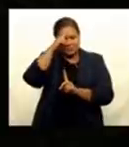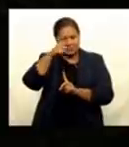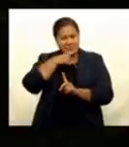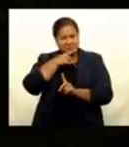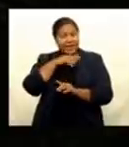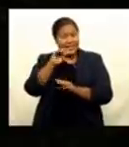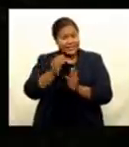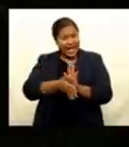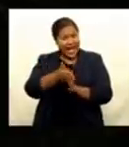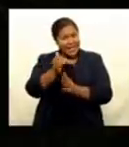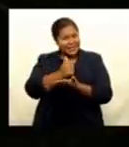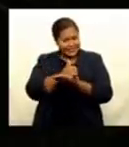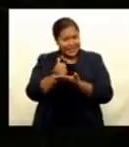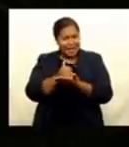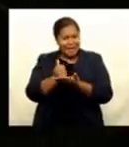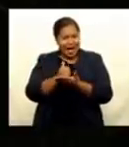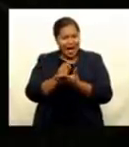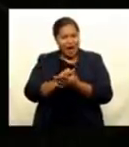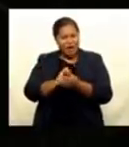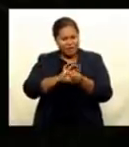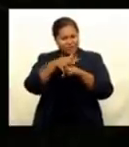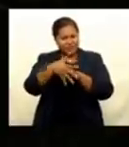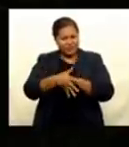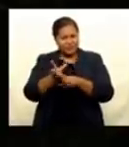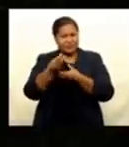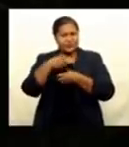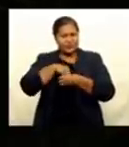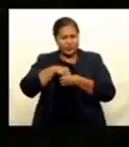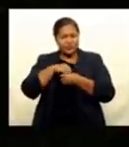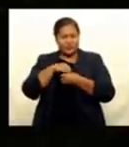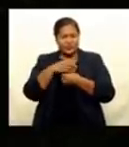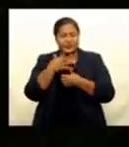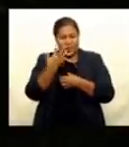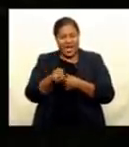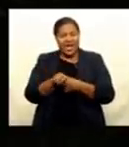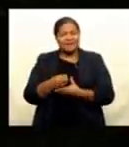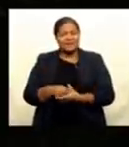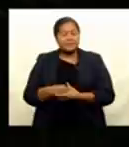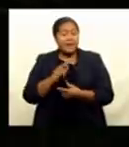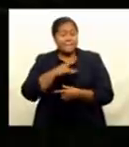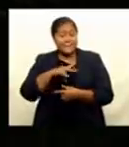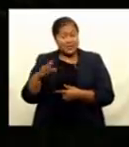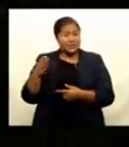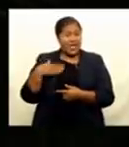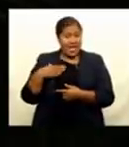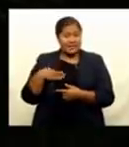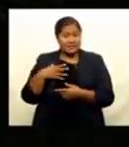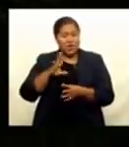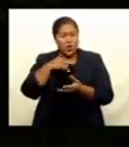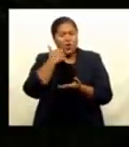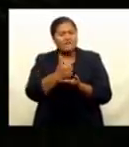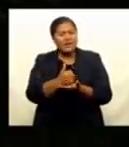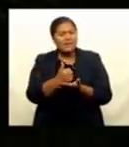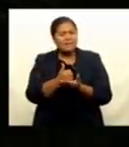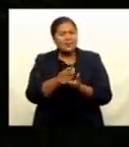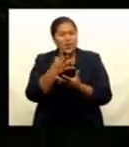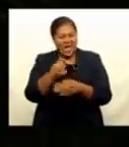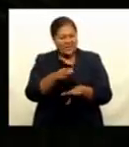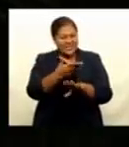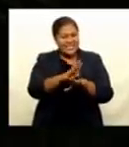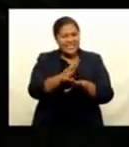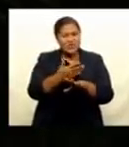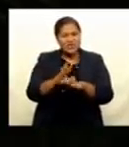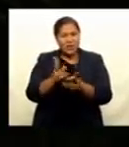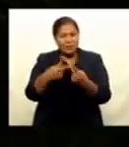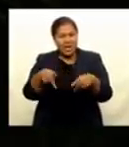daily total of COVID-19 infections so far. The Ministry of Health had confirmed there were several new clusters